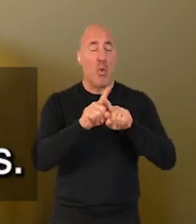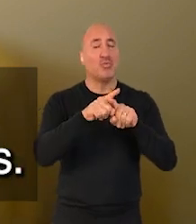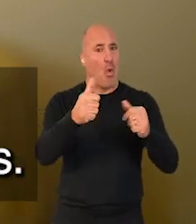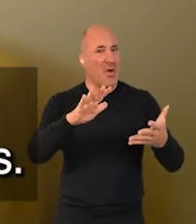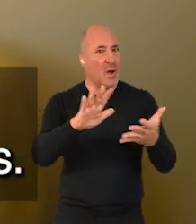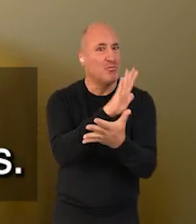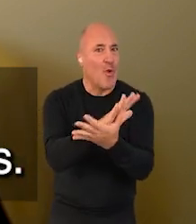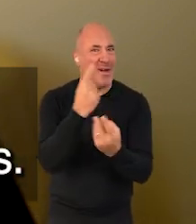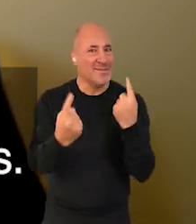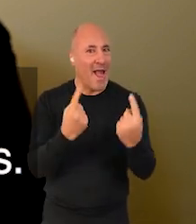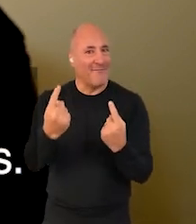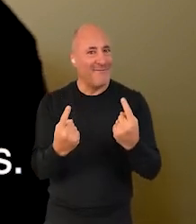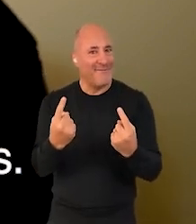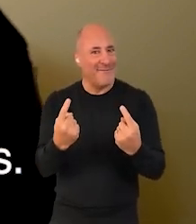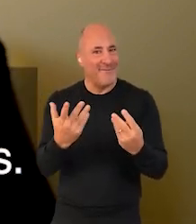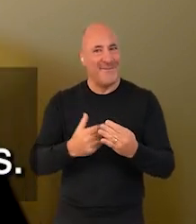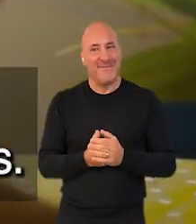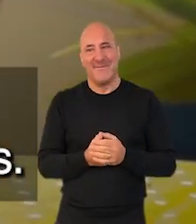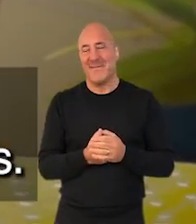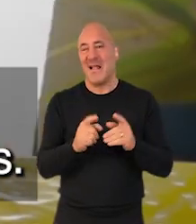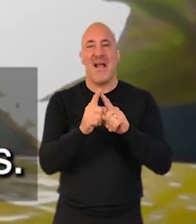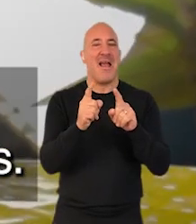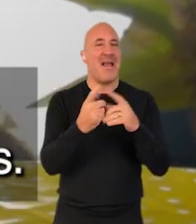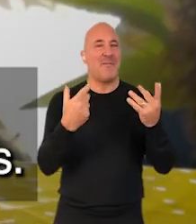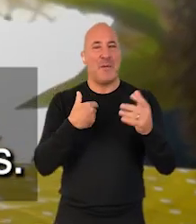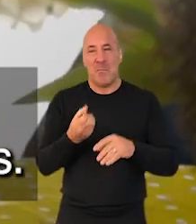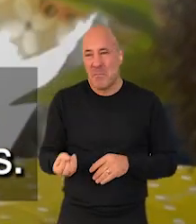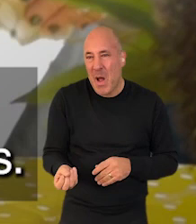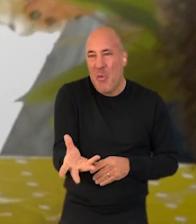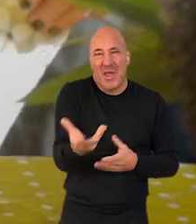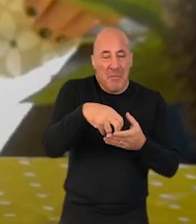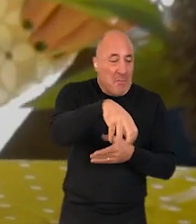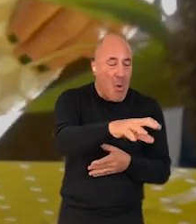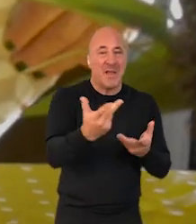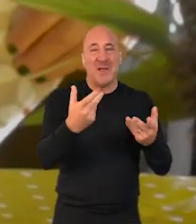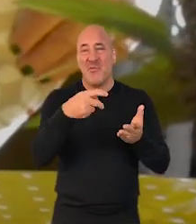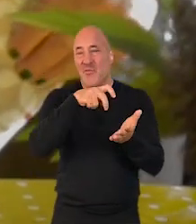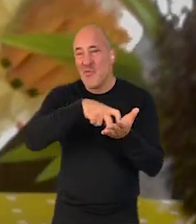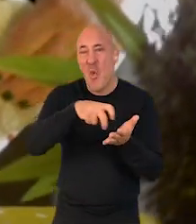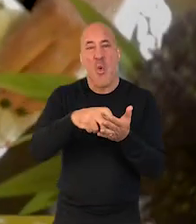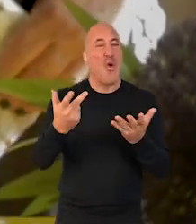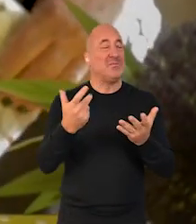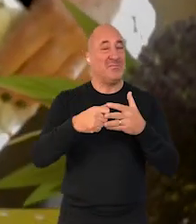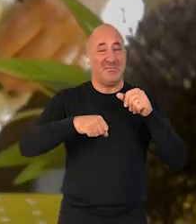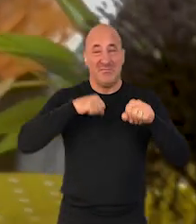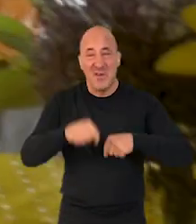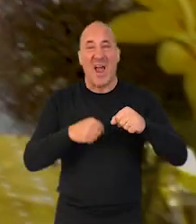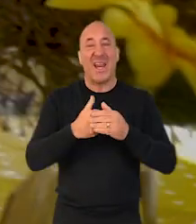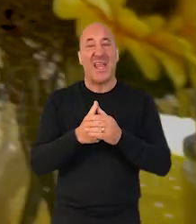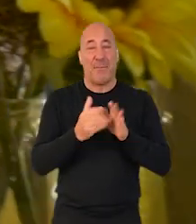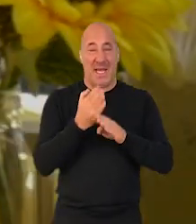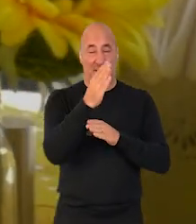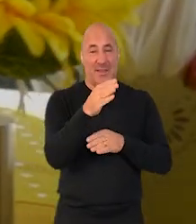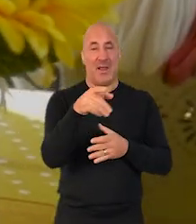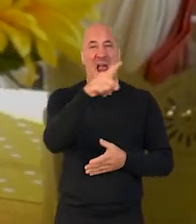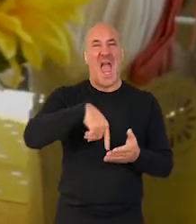people fit and to make sure that they are enjoying themselves. We do bowling, we go on walks,